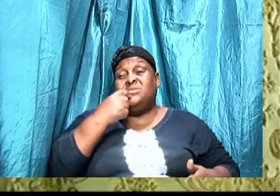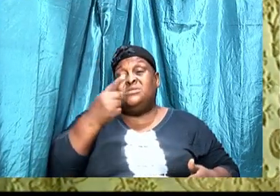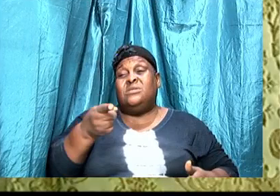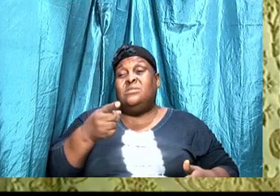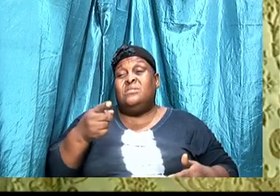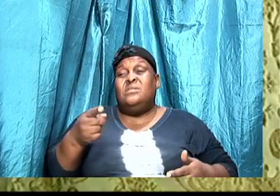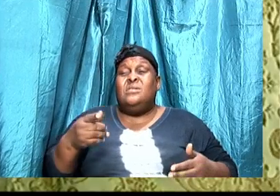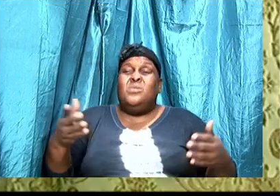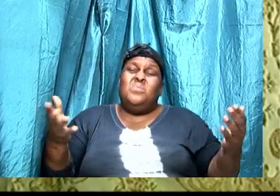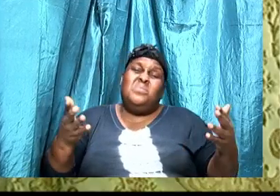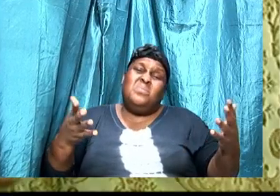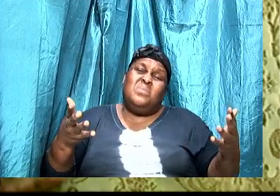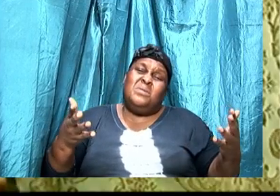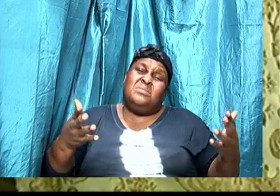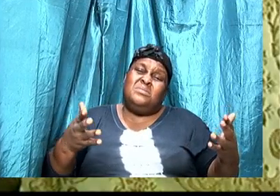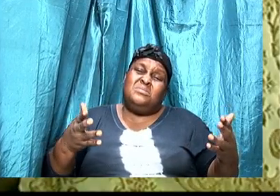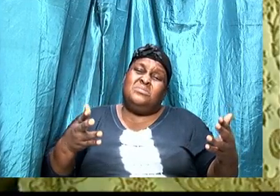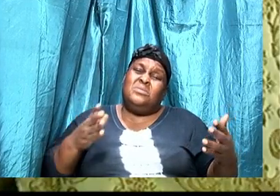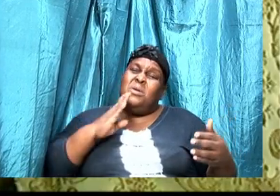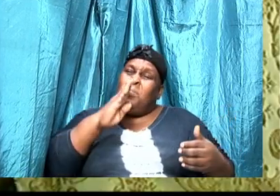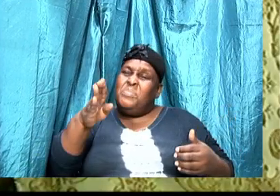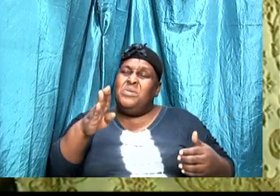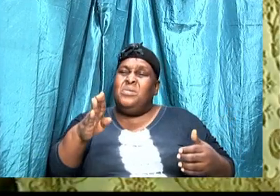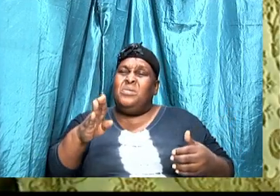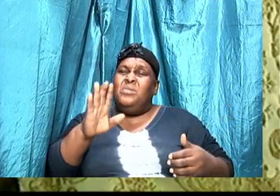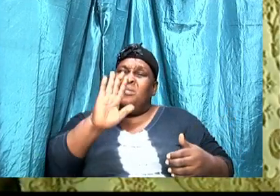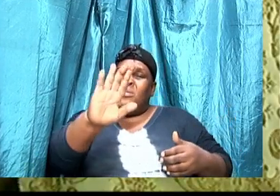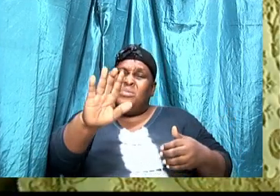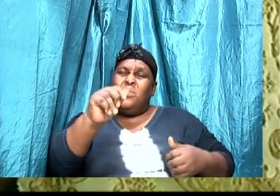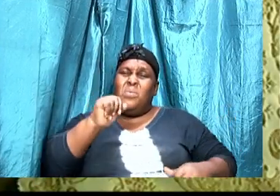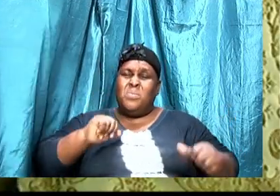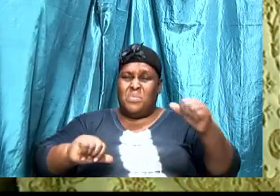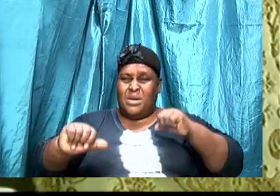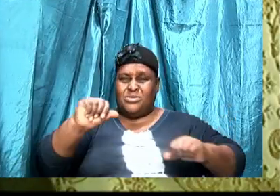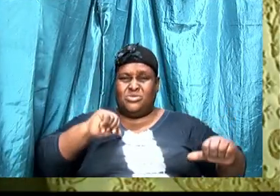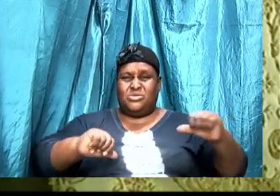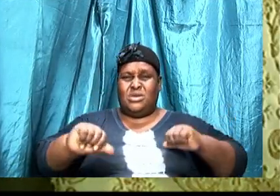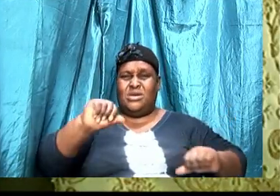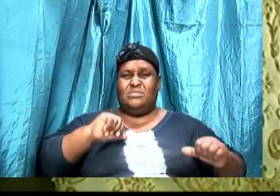is going to be your reaction? You know,